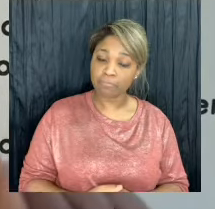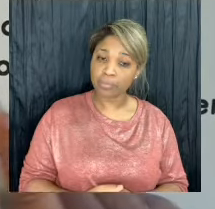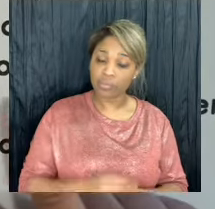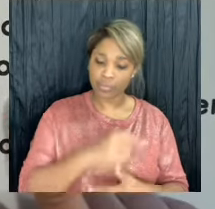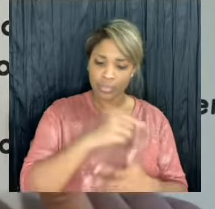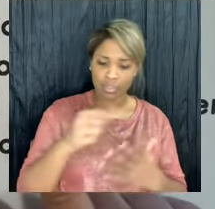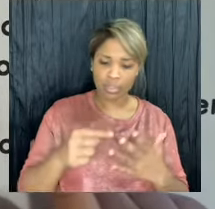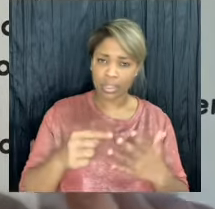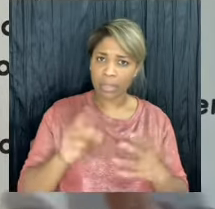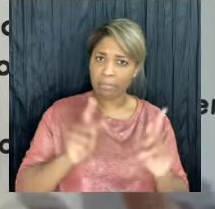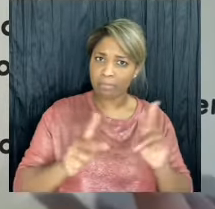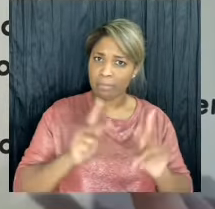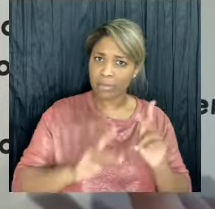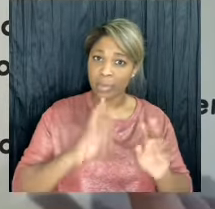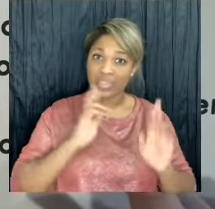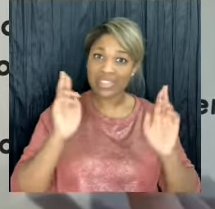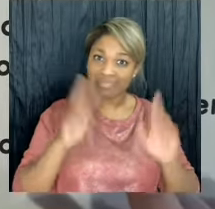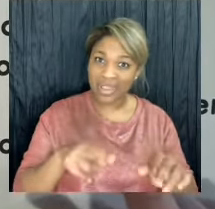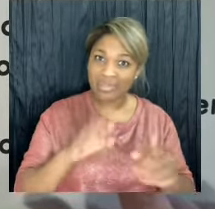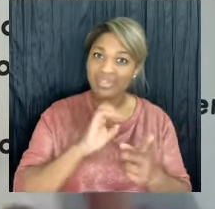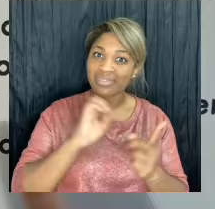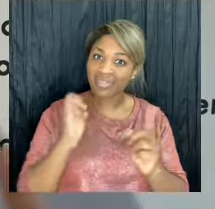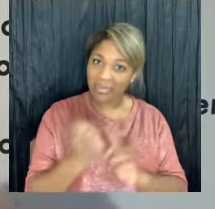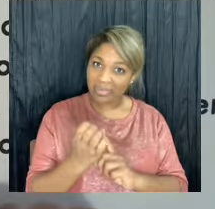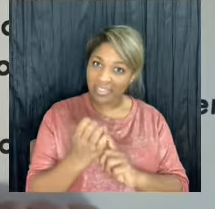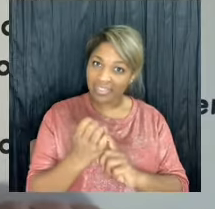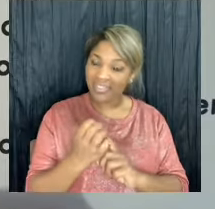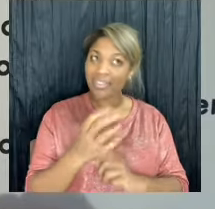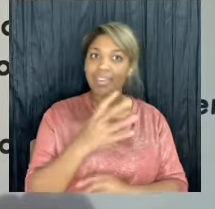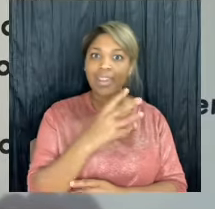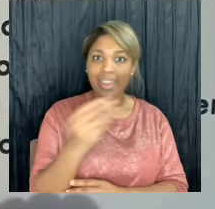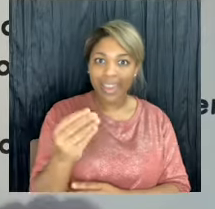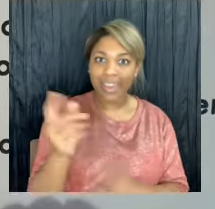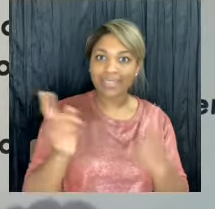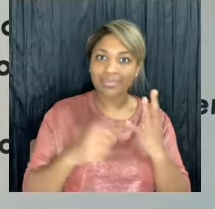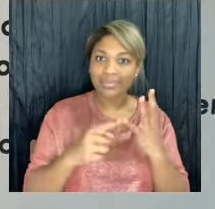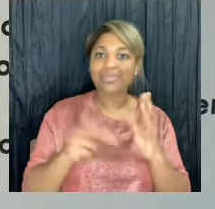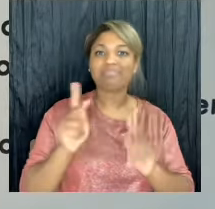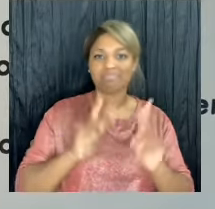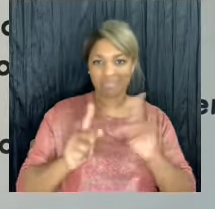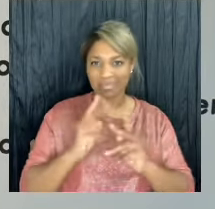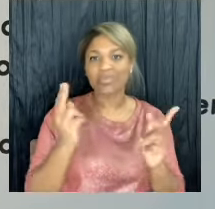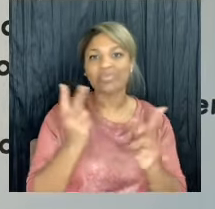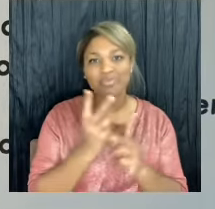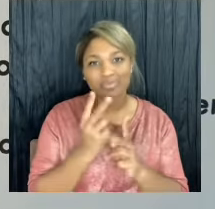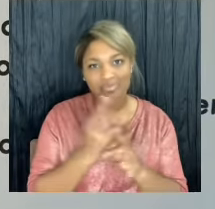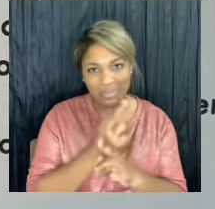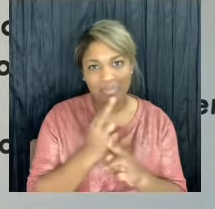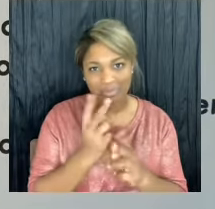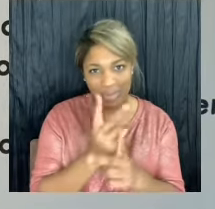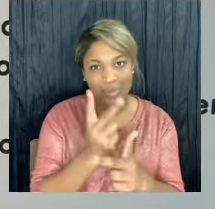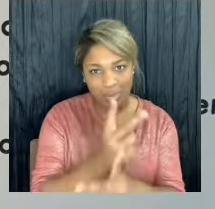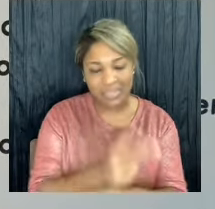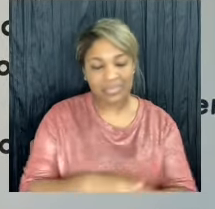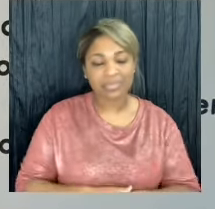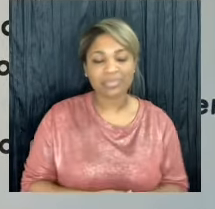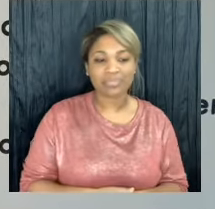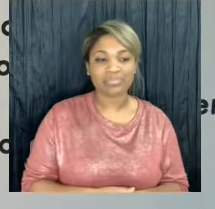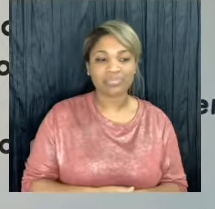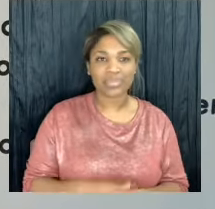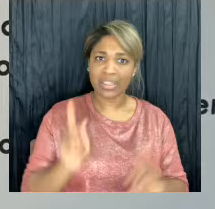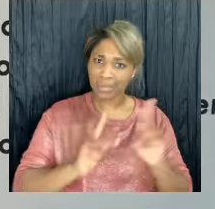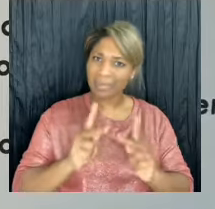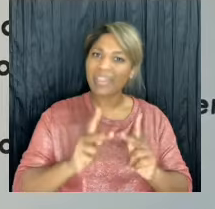People respond to the environment, and people can reproduce. So people are